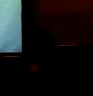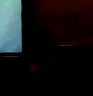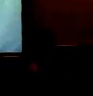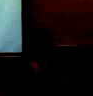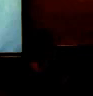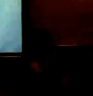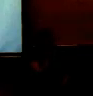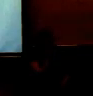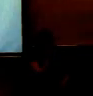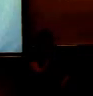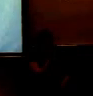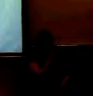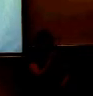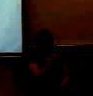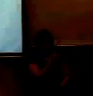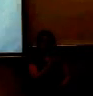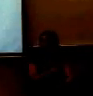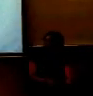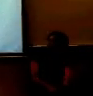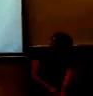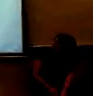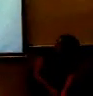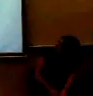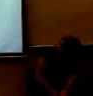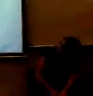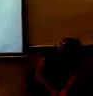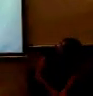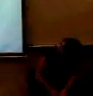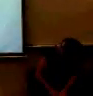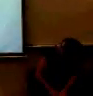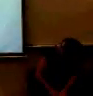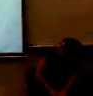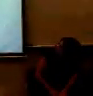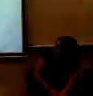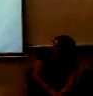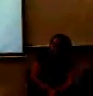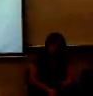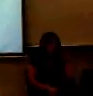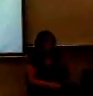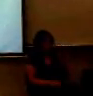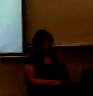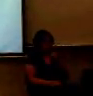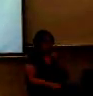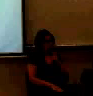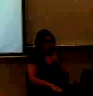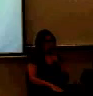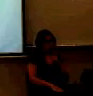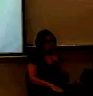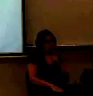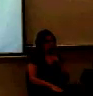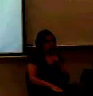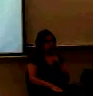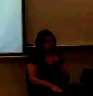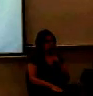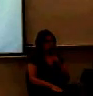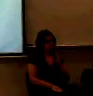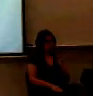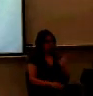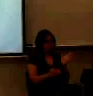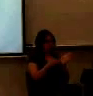nitrogen with heterocysts. What fixed nitrogen means is that they can use atmospheric N2 gas as a source of